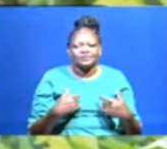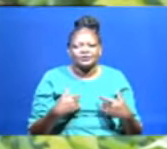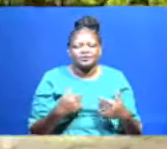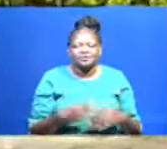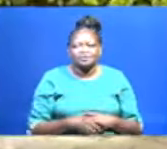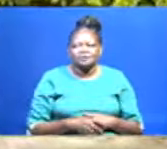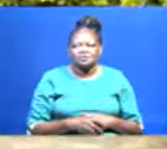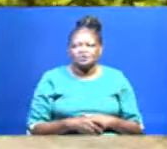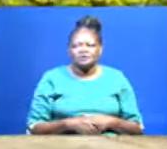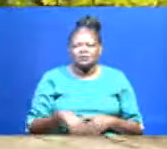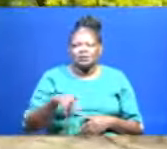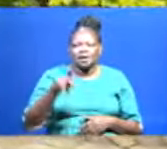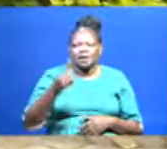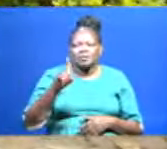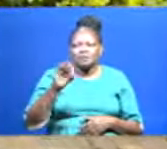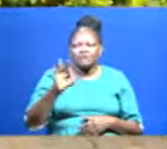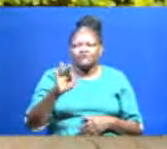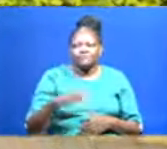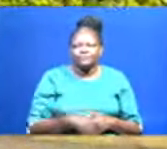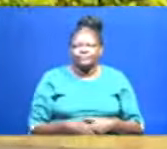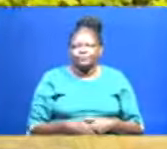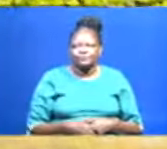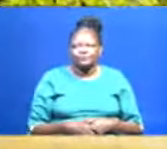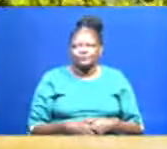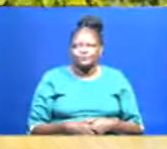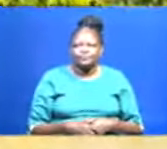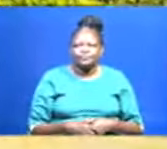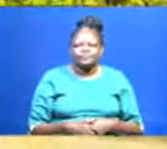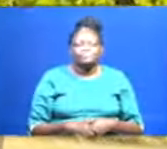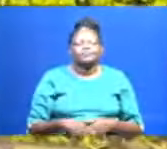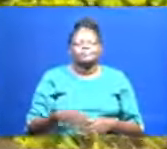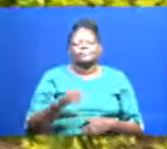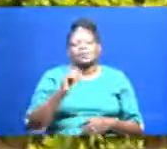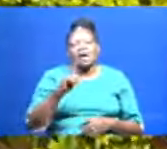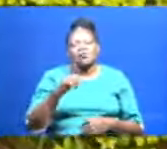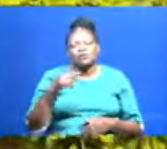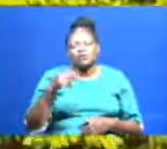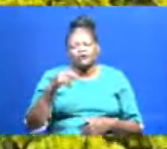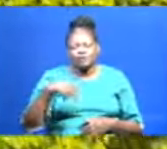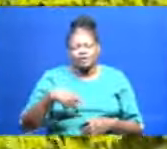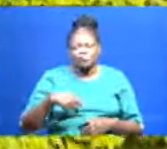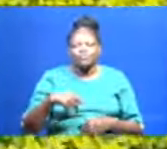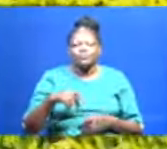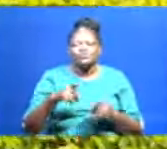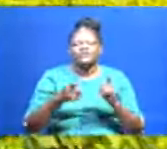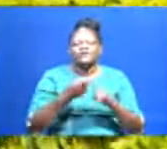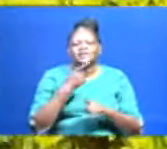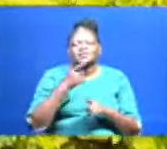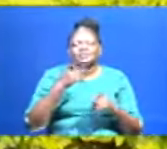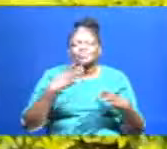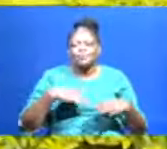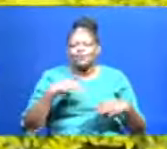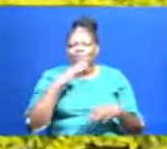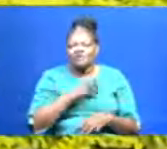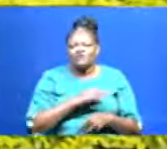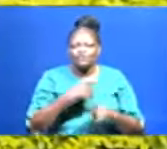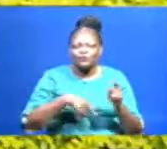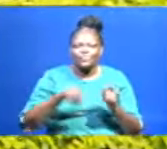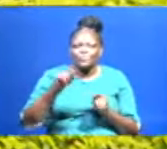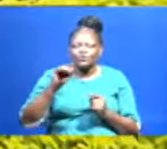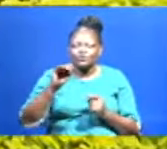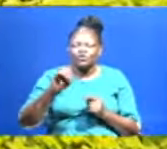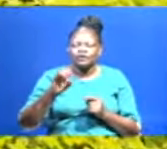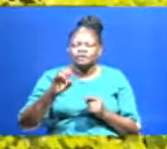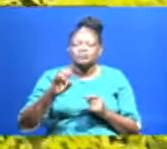is KDF. Lieutenant Colonel Philip Kiprotich Serem was among the very first beneficiaries of the Tonja rules, which,